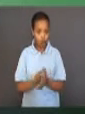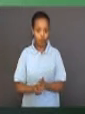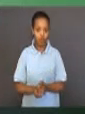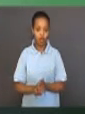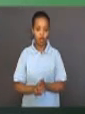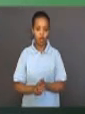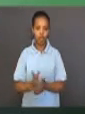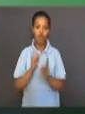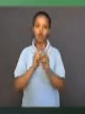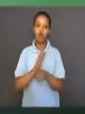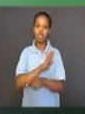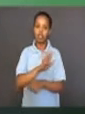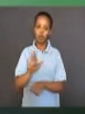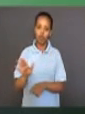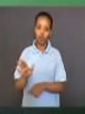If you answered